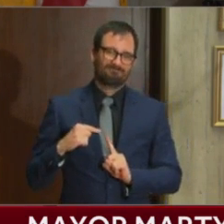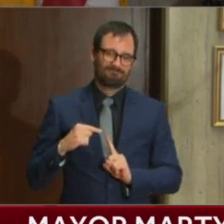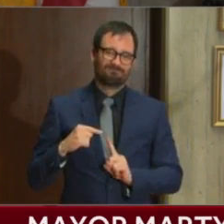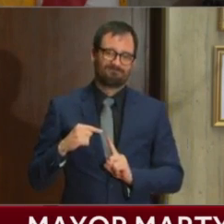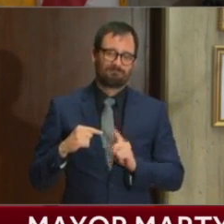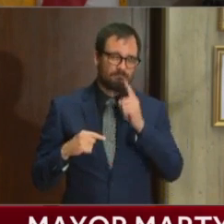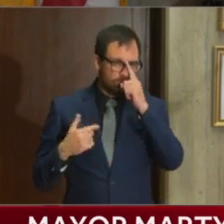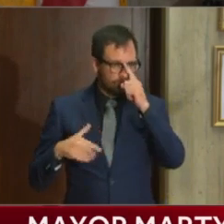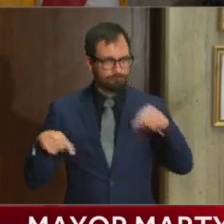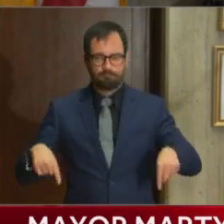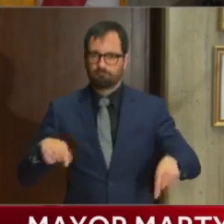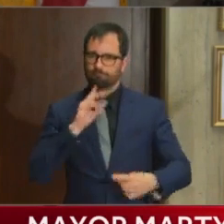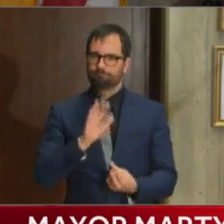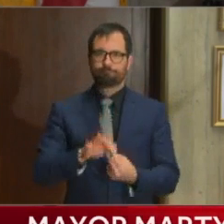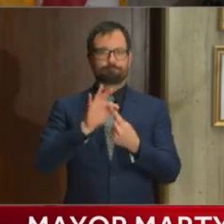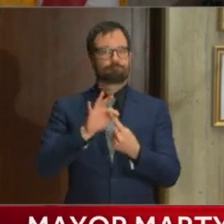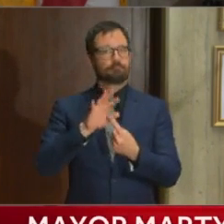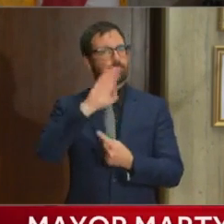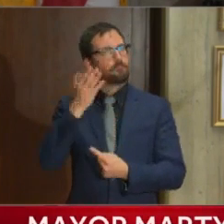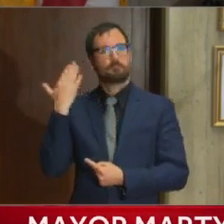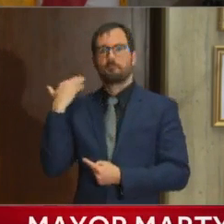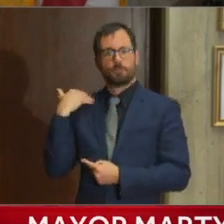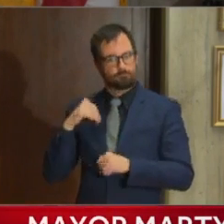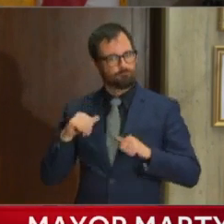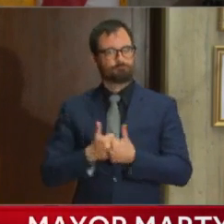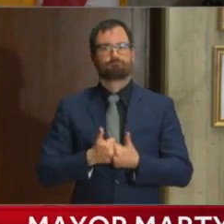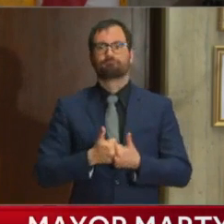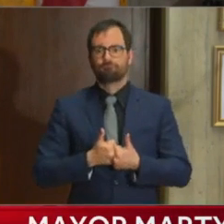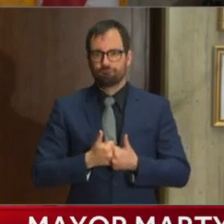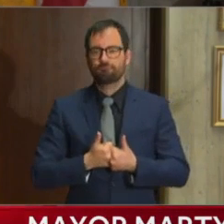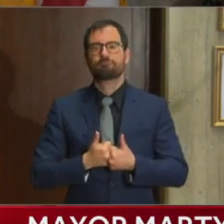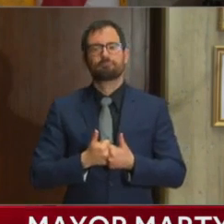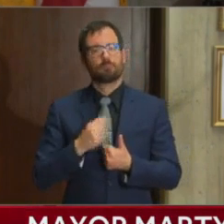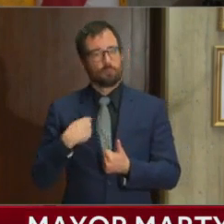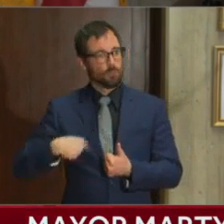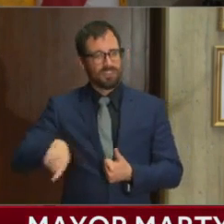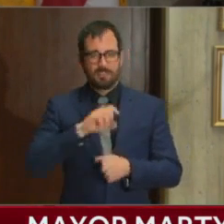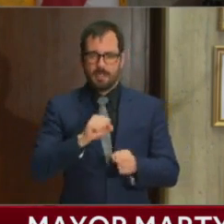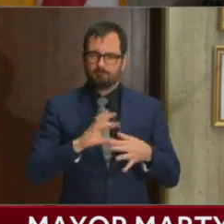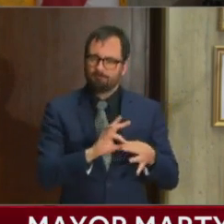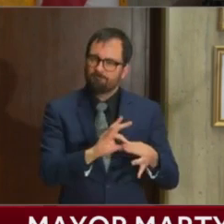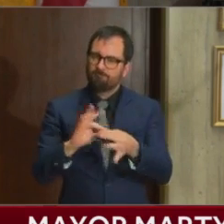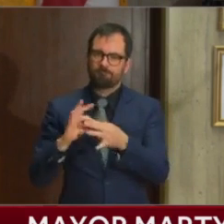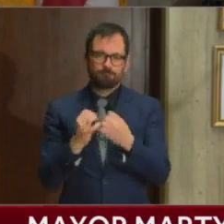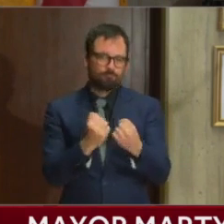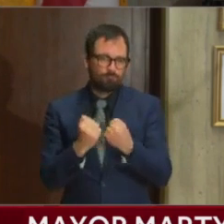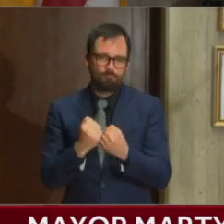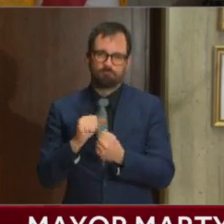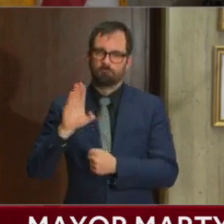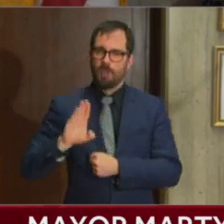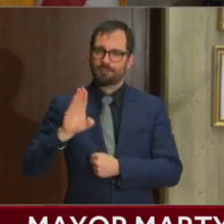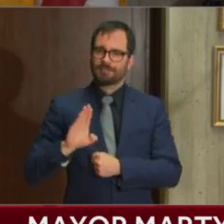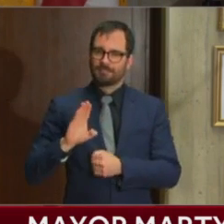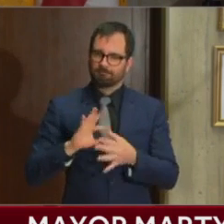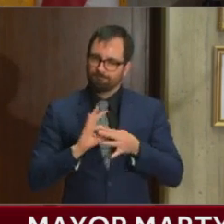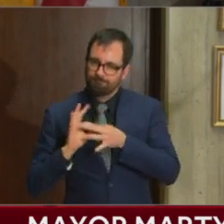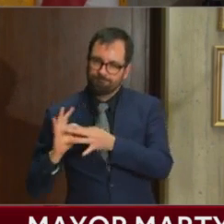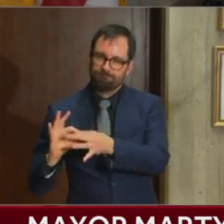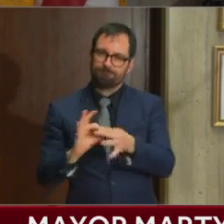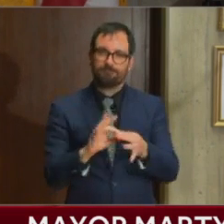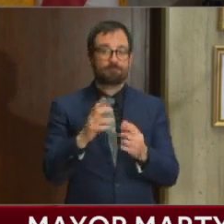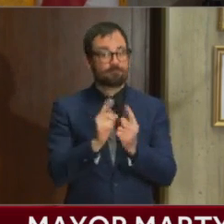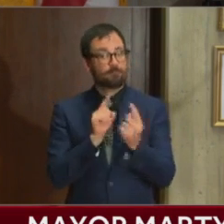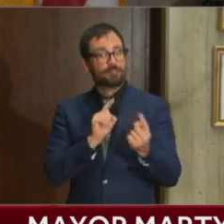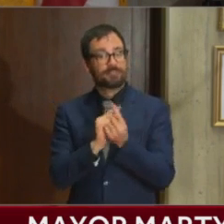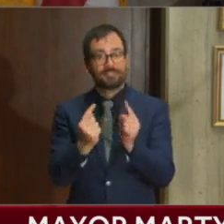this. How do we come together so that social distancing doesn't become social isolation? How do we draw on our